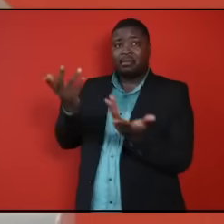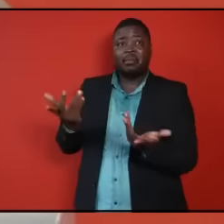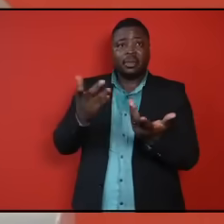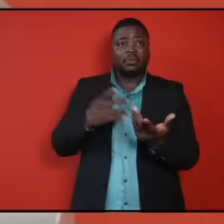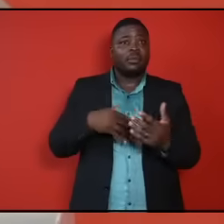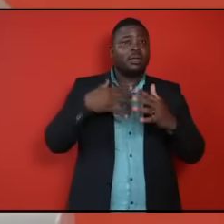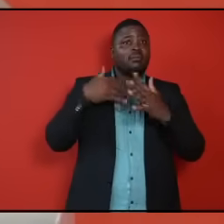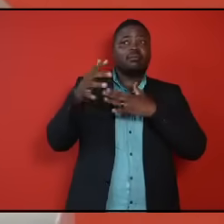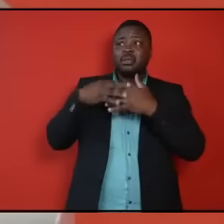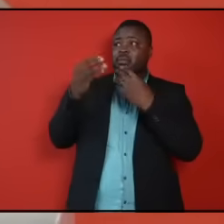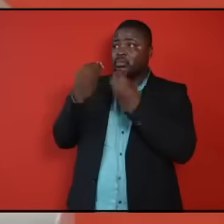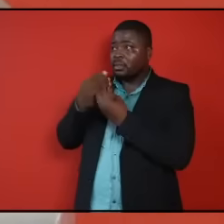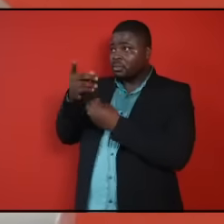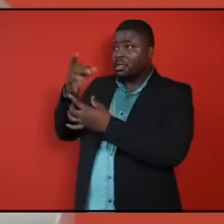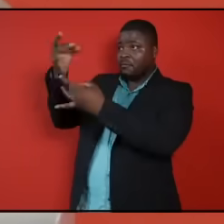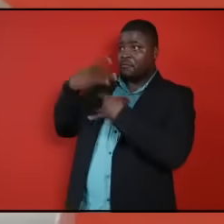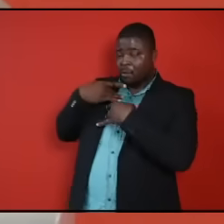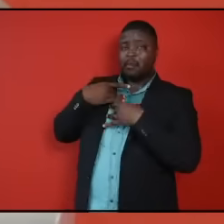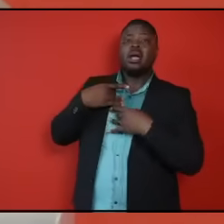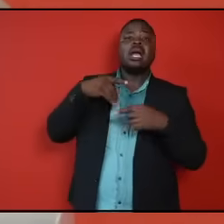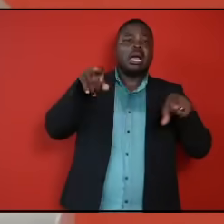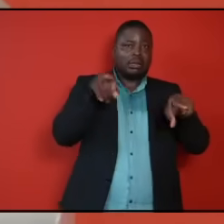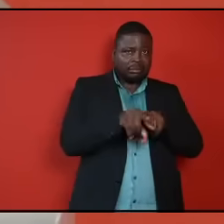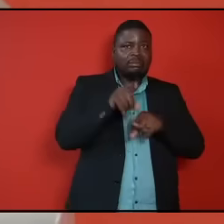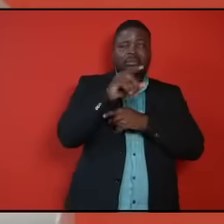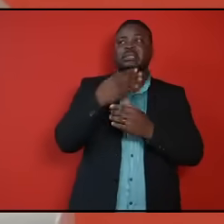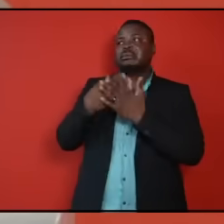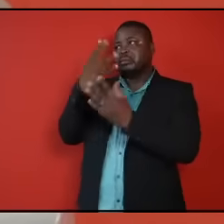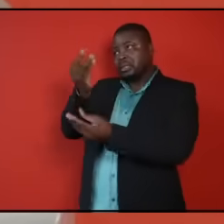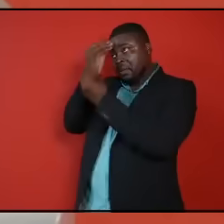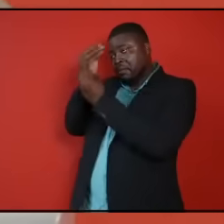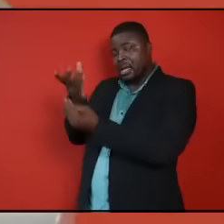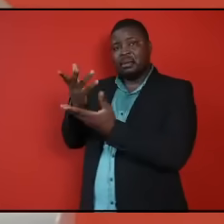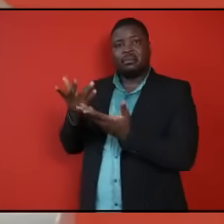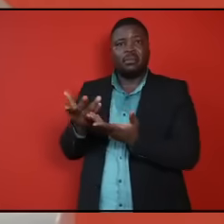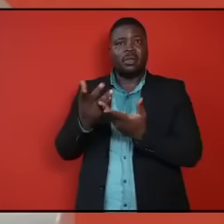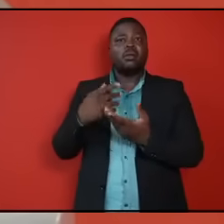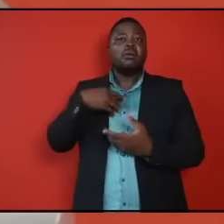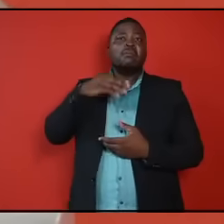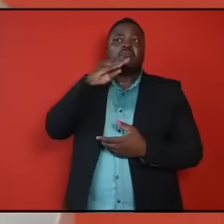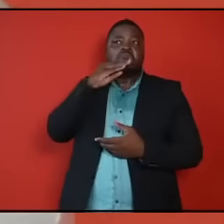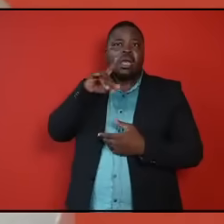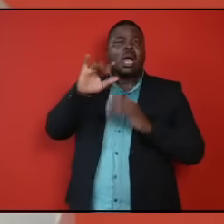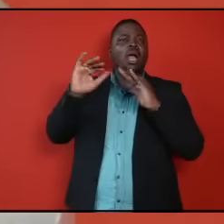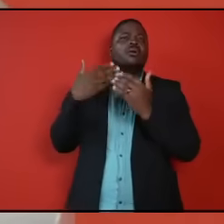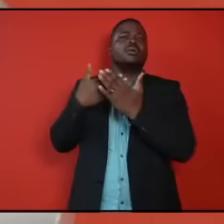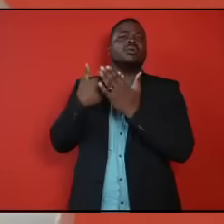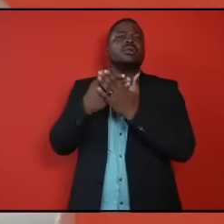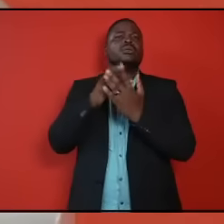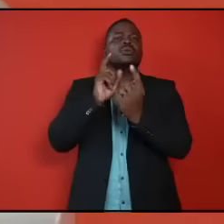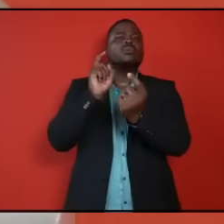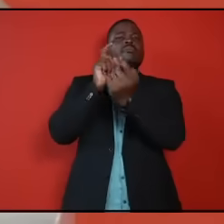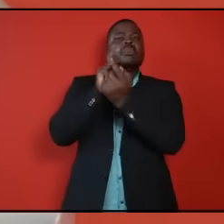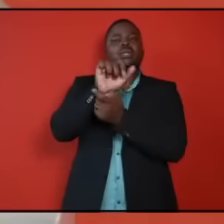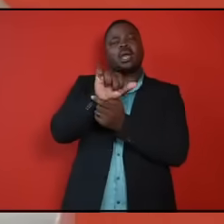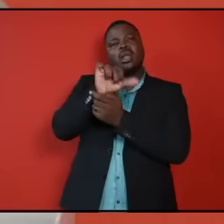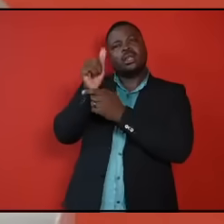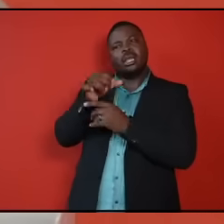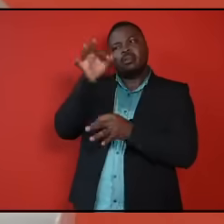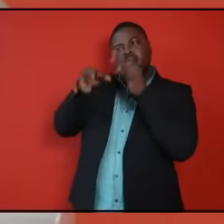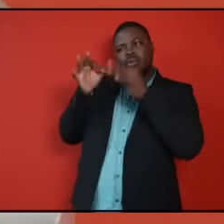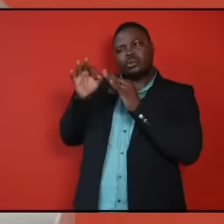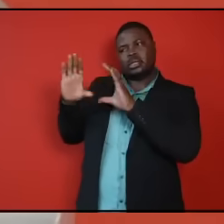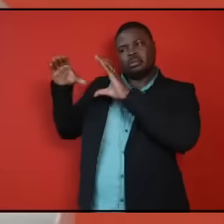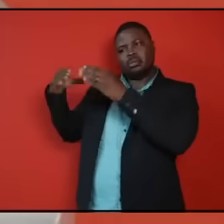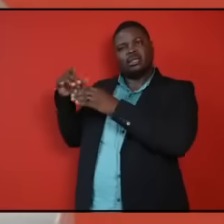repeat it outside. Why would you meet an opposition and think you can discuss something private? It's not private, it's an